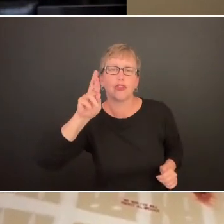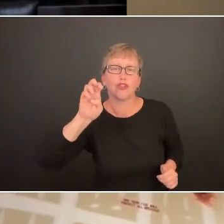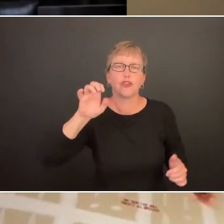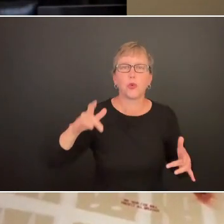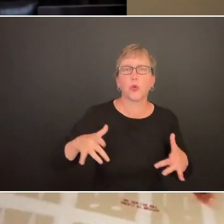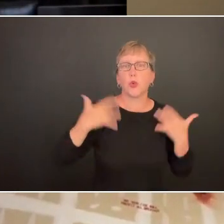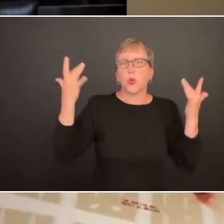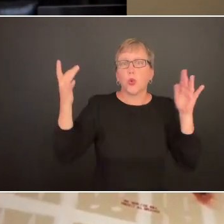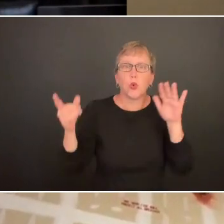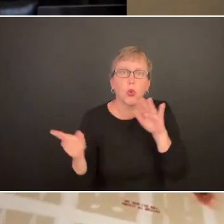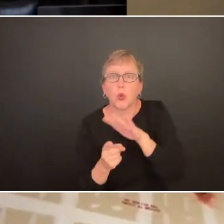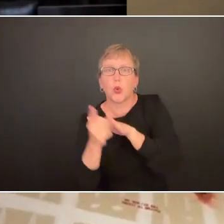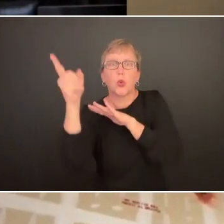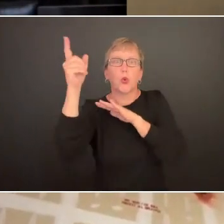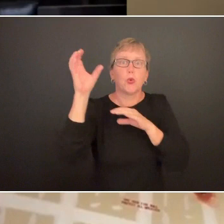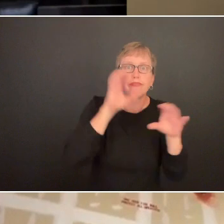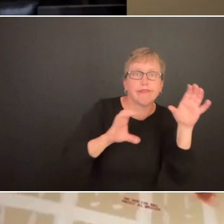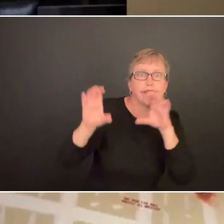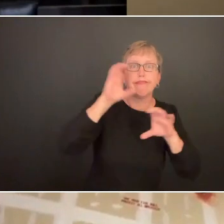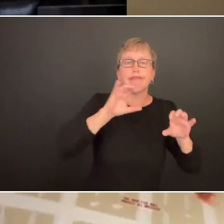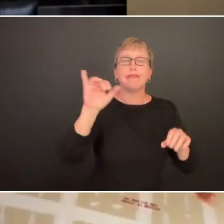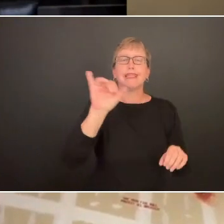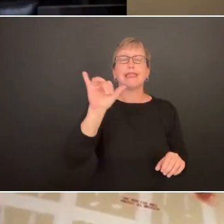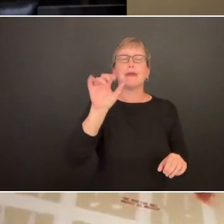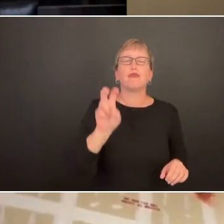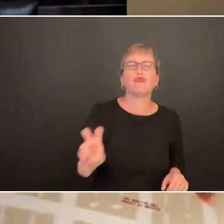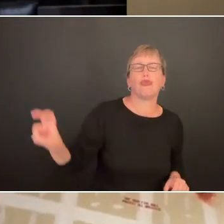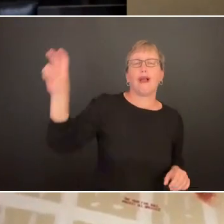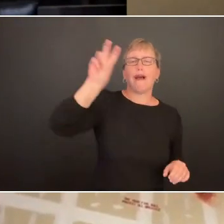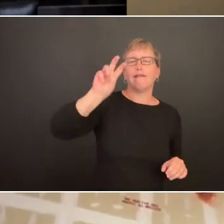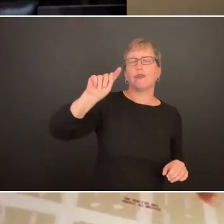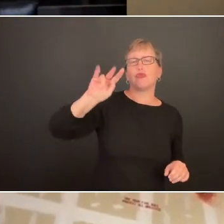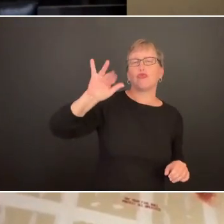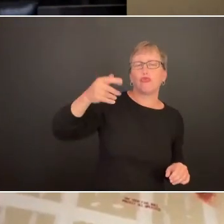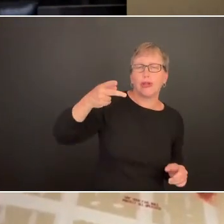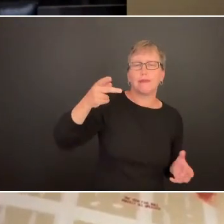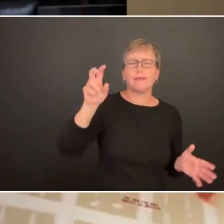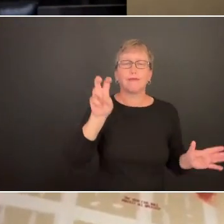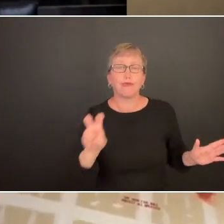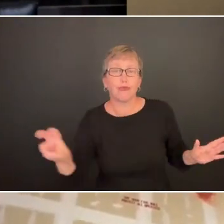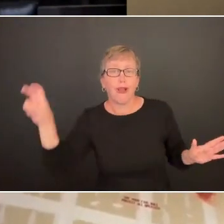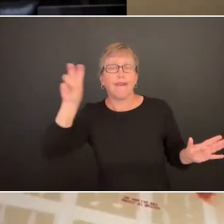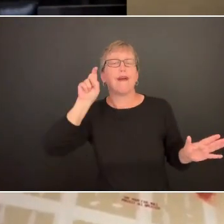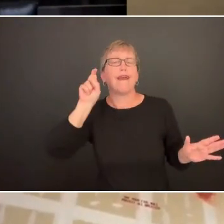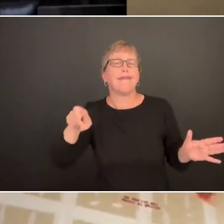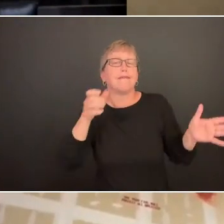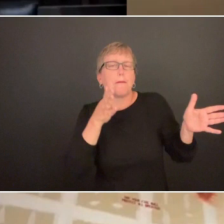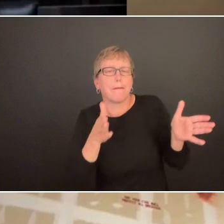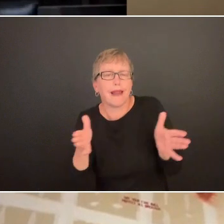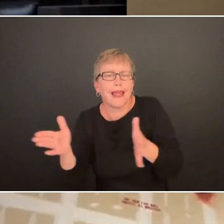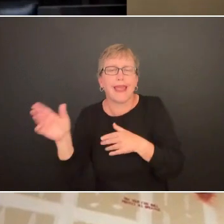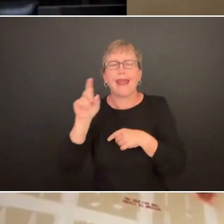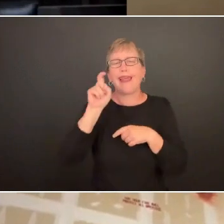And one of those things we do is we map out our bodies. We say, hey, just like you would go on an expedition, you'd have a map.